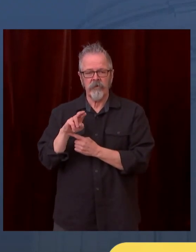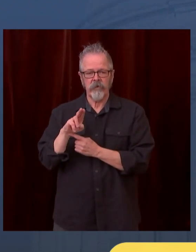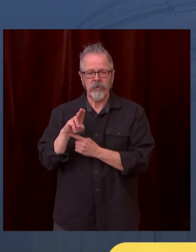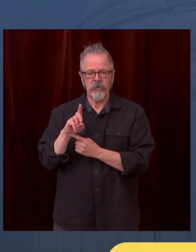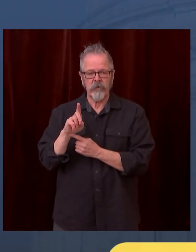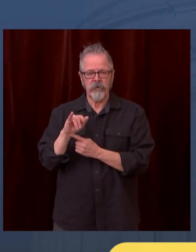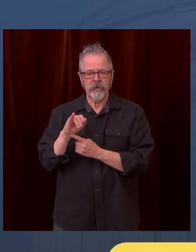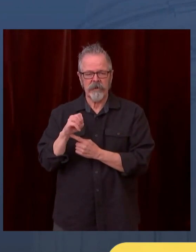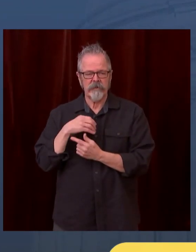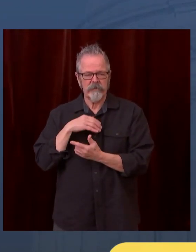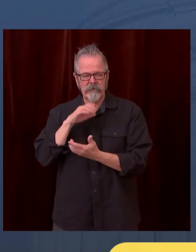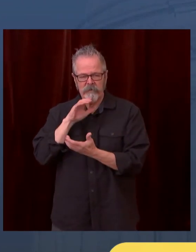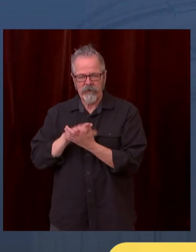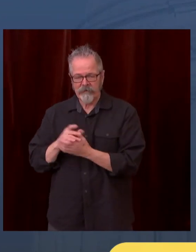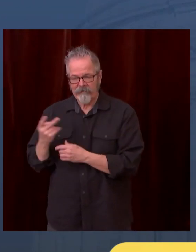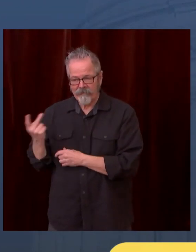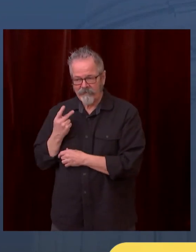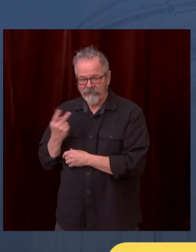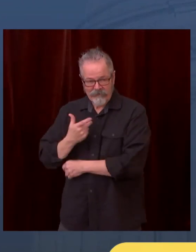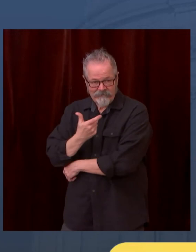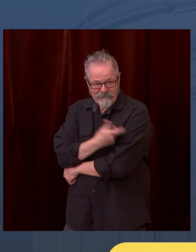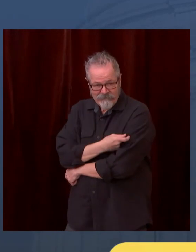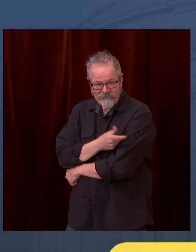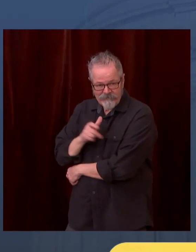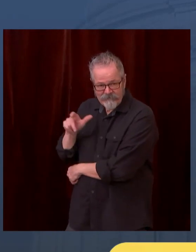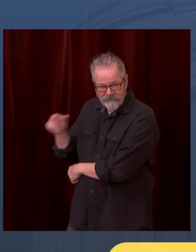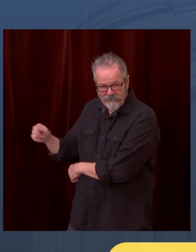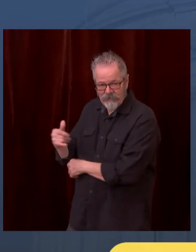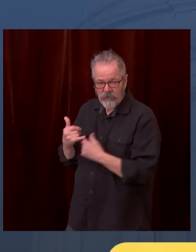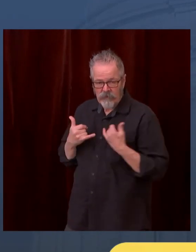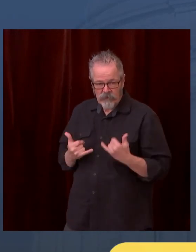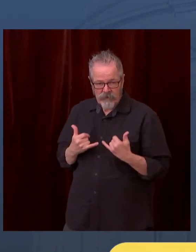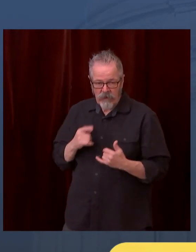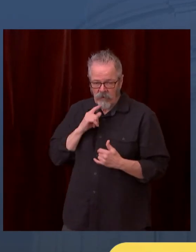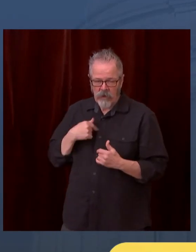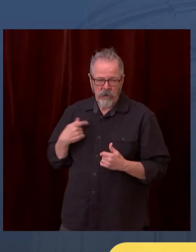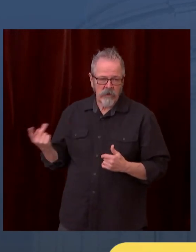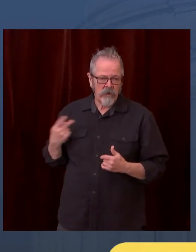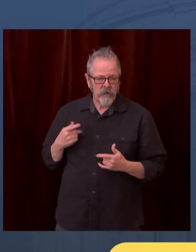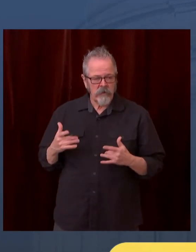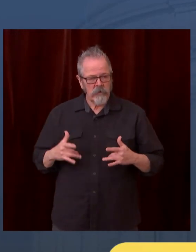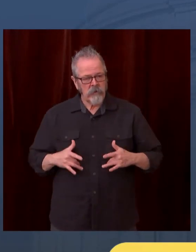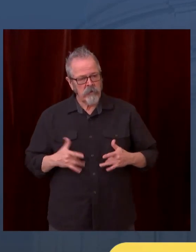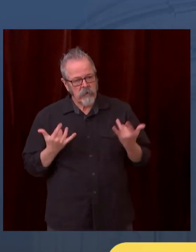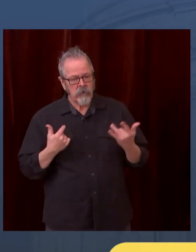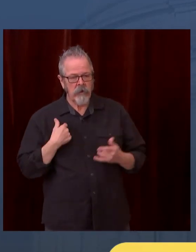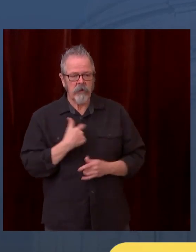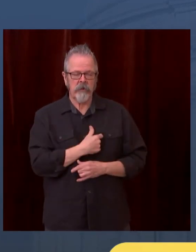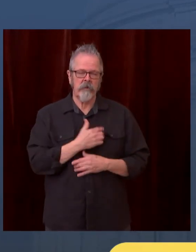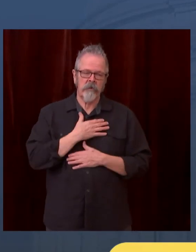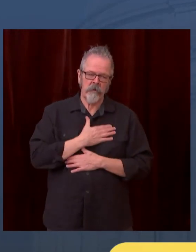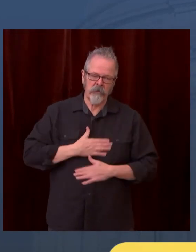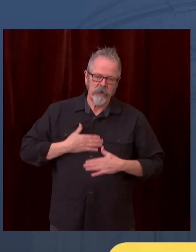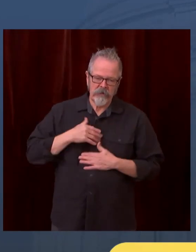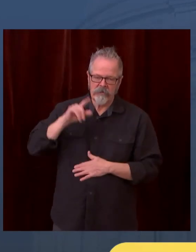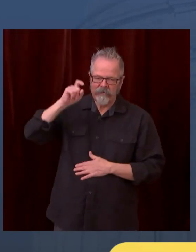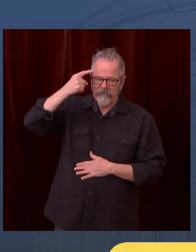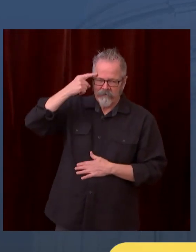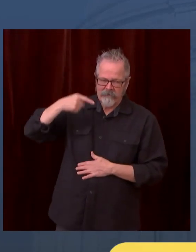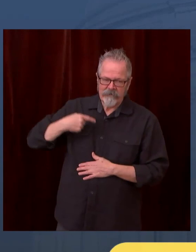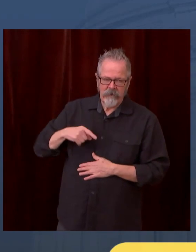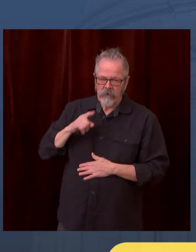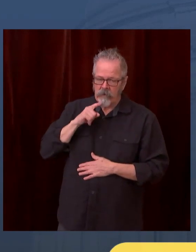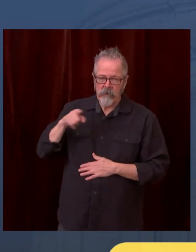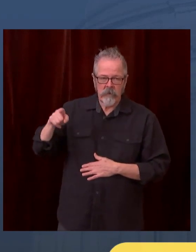have created this. This is, I heard President Biden describe this as a miracle today. And I got it, for all our frustration, which is